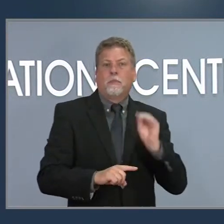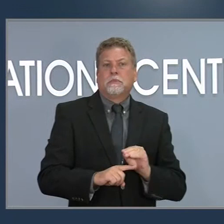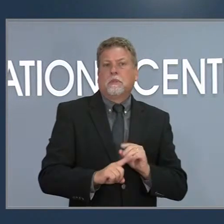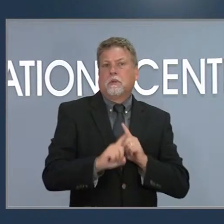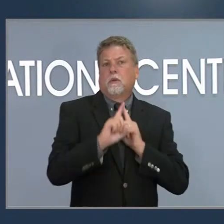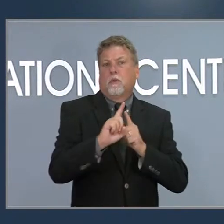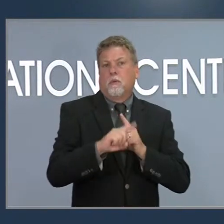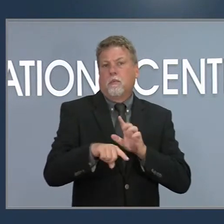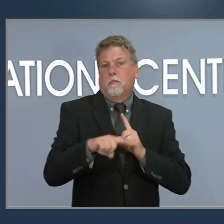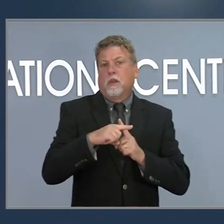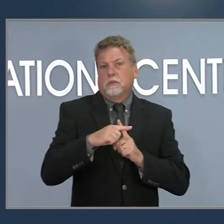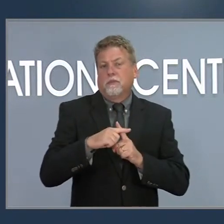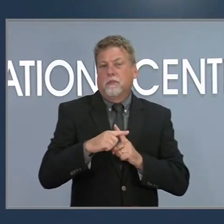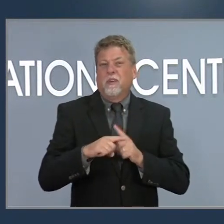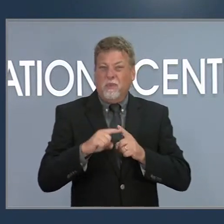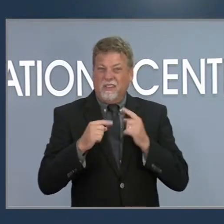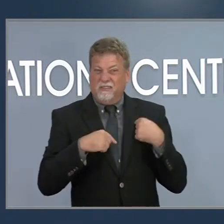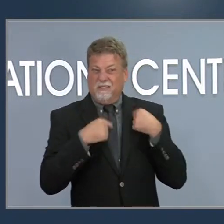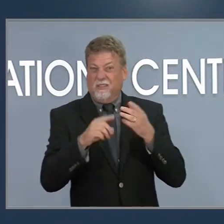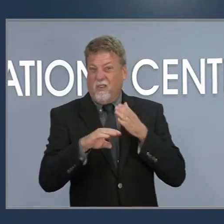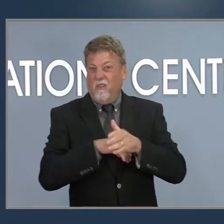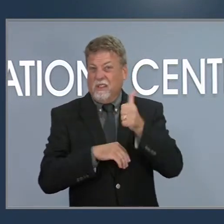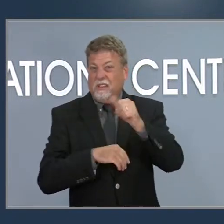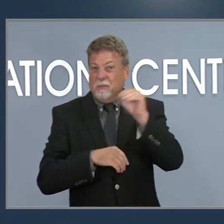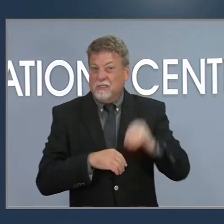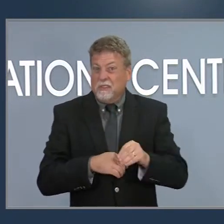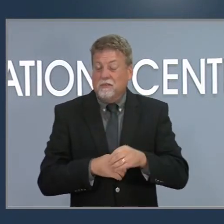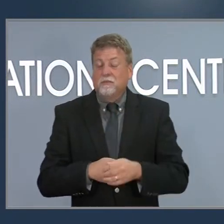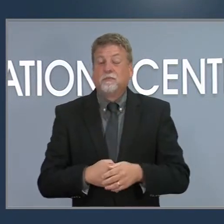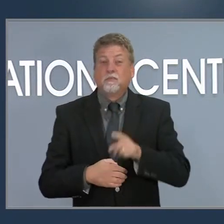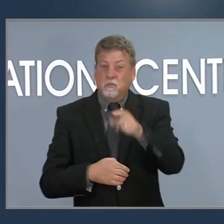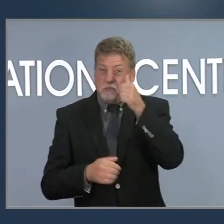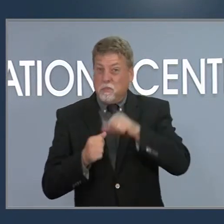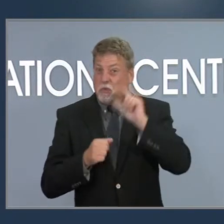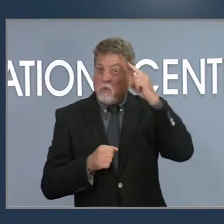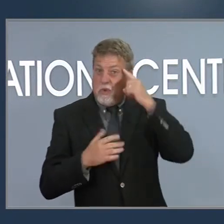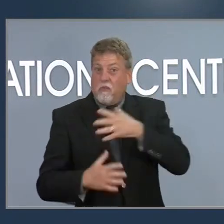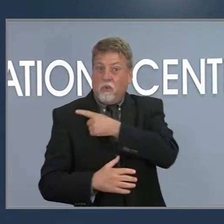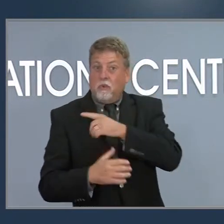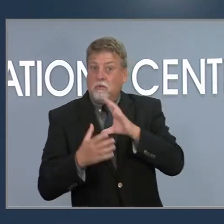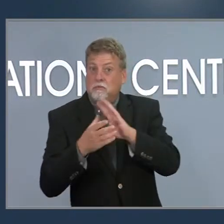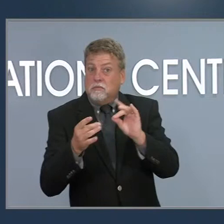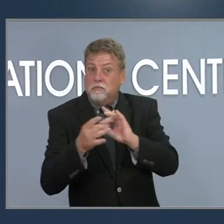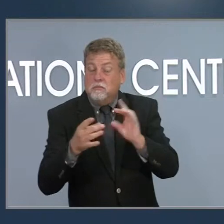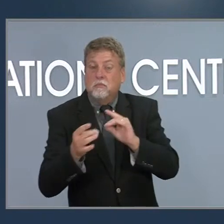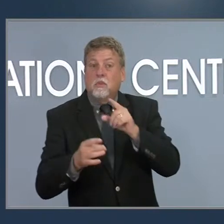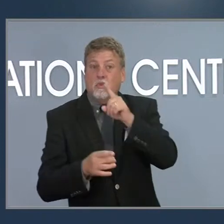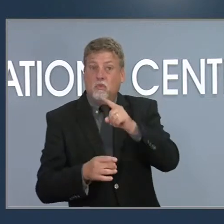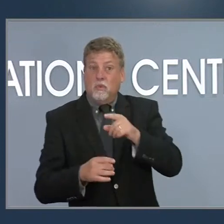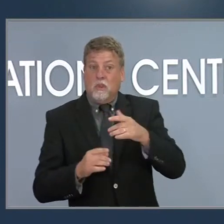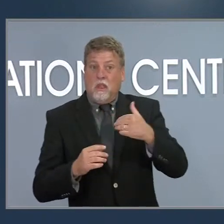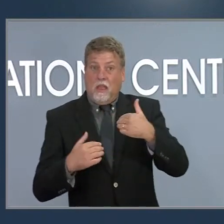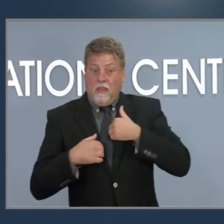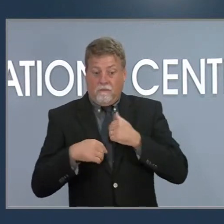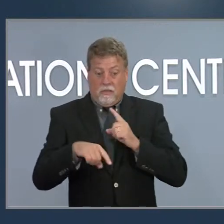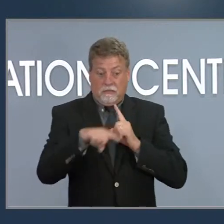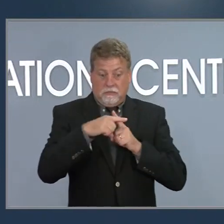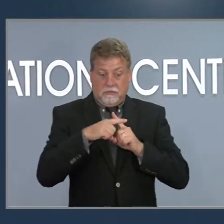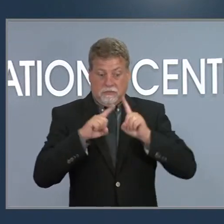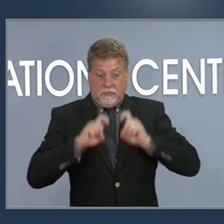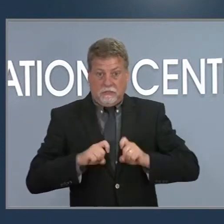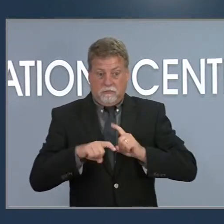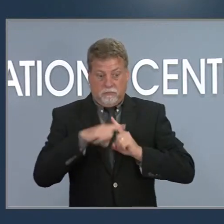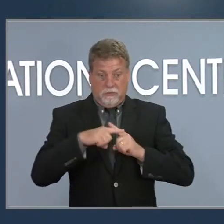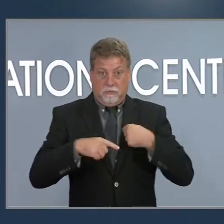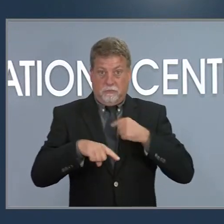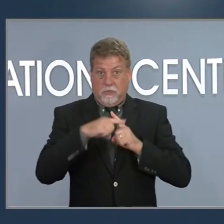mentioned, anyone who has symptoms of COVID or has been exposed to COVID should get a test as soon as possible. We have a